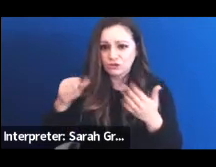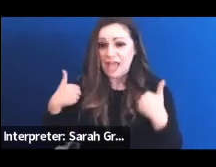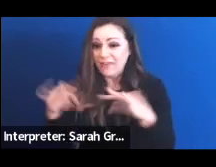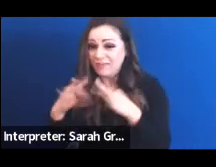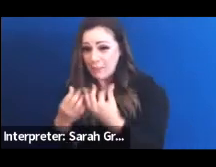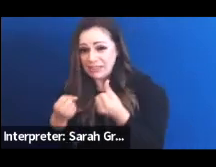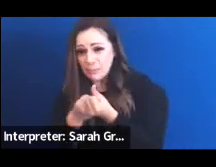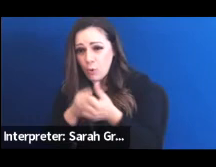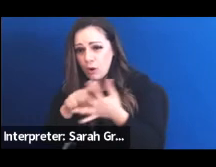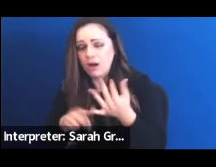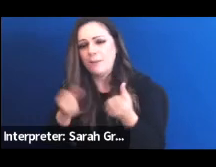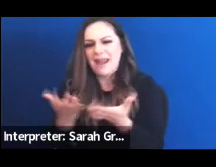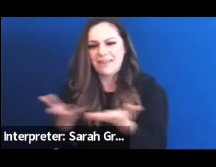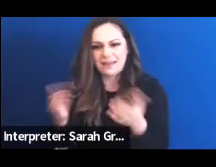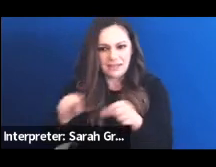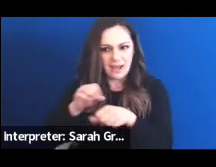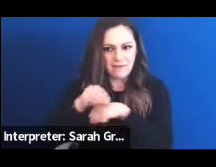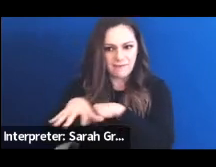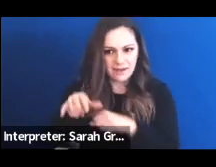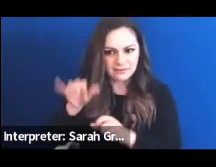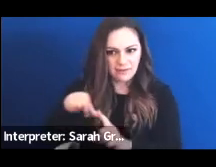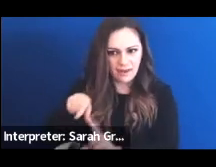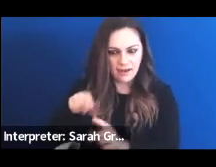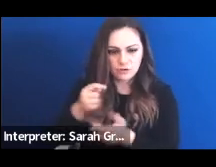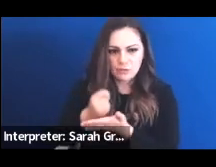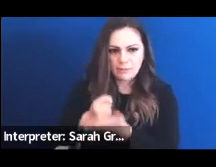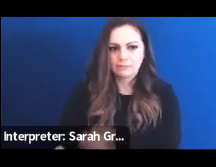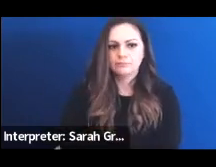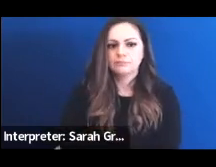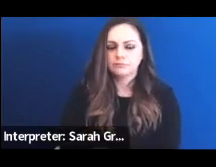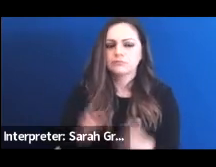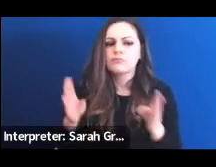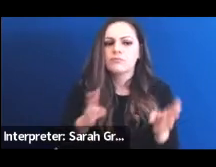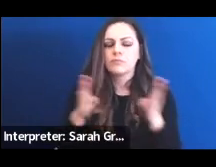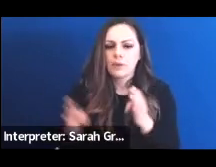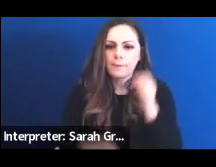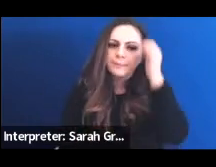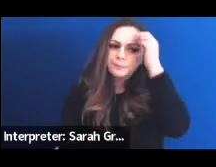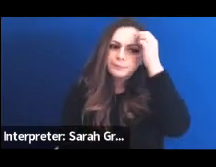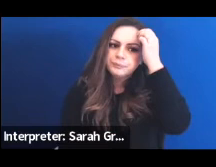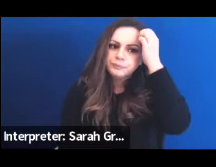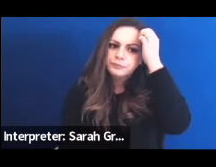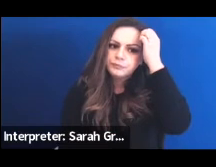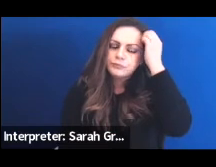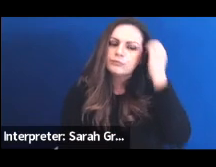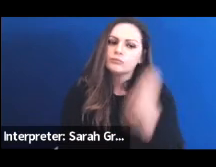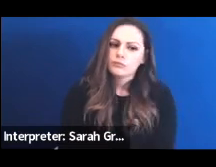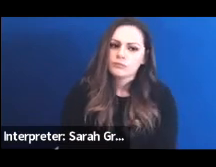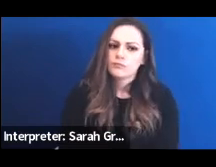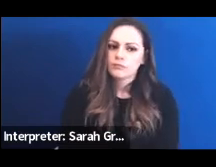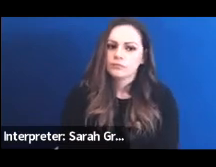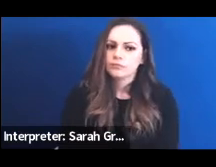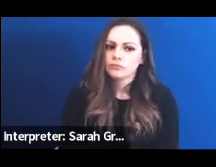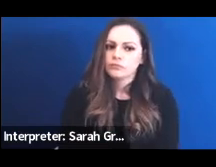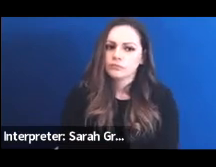What I want you to do when we talk about some of these words and concepts from here on out, think about it from the perspective of, would